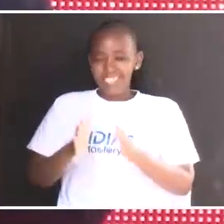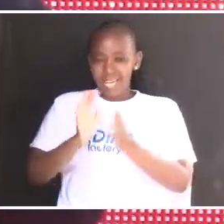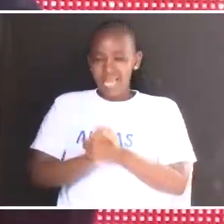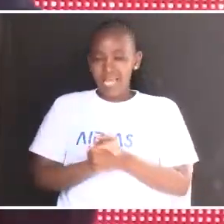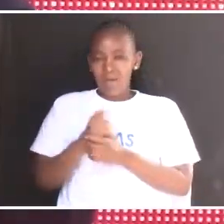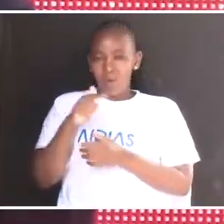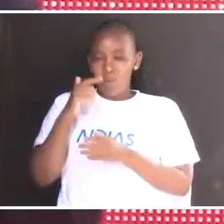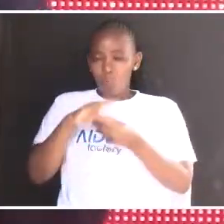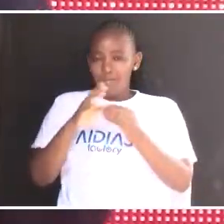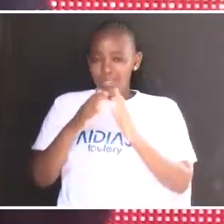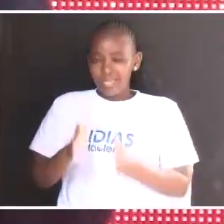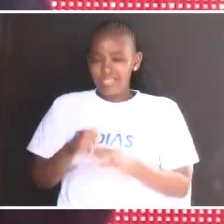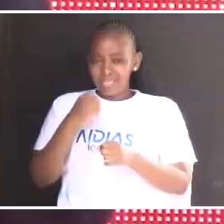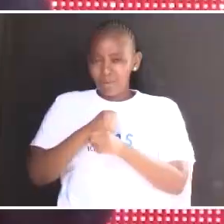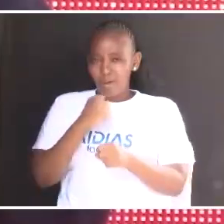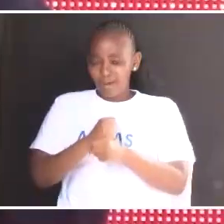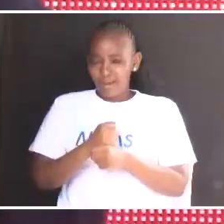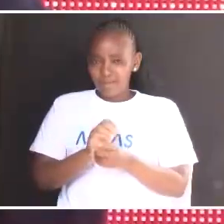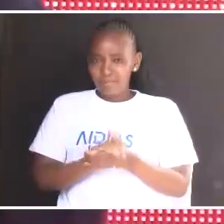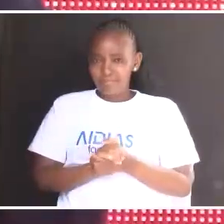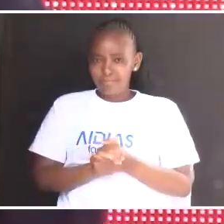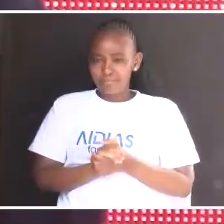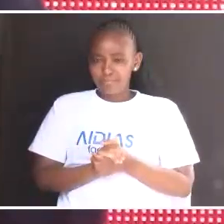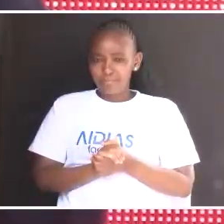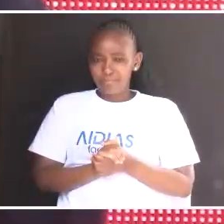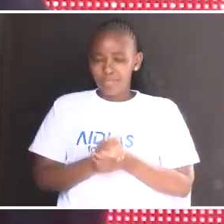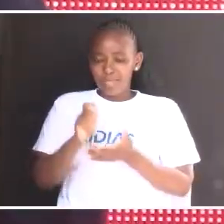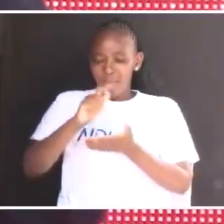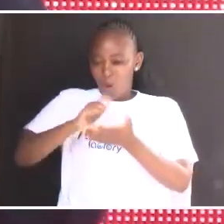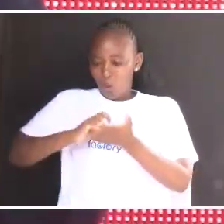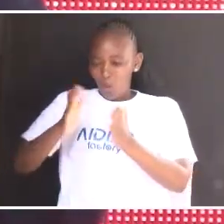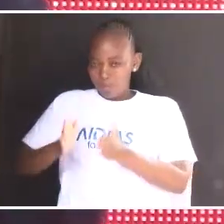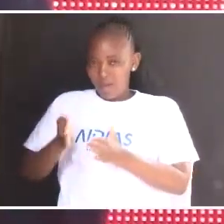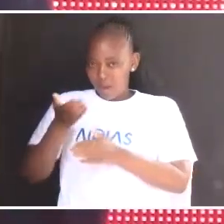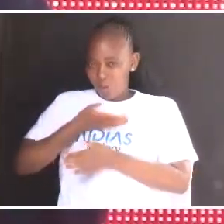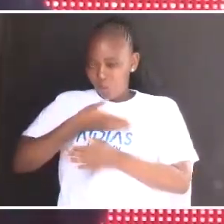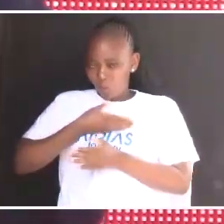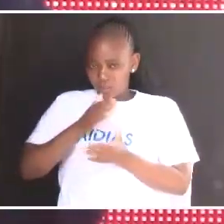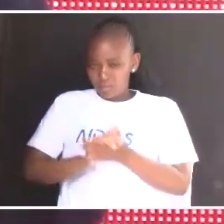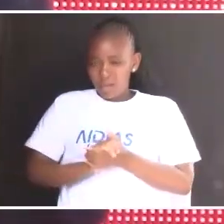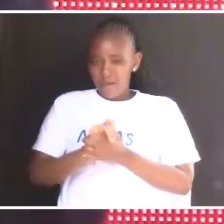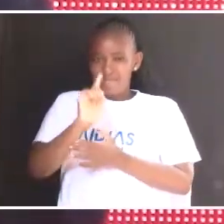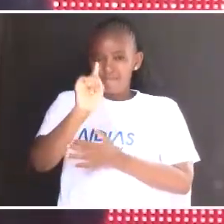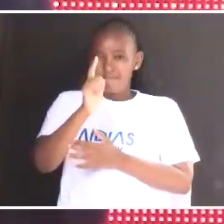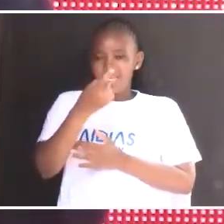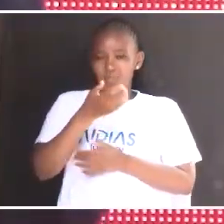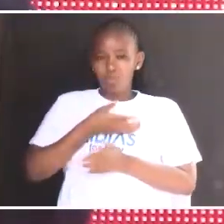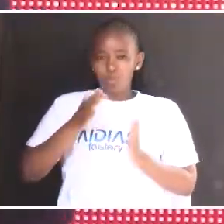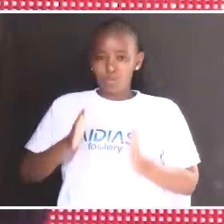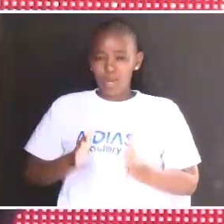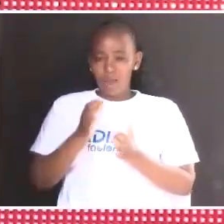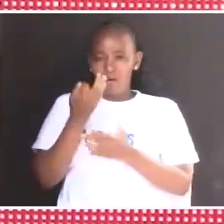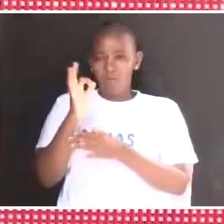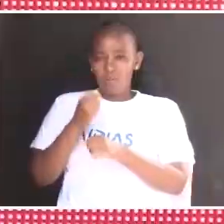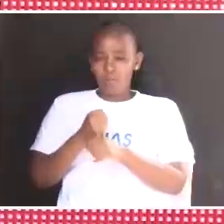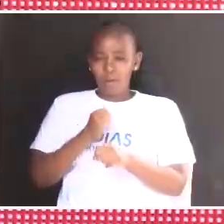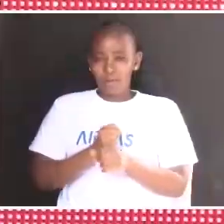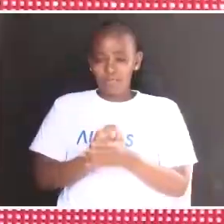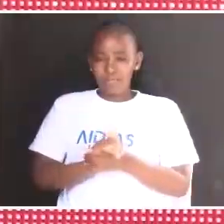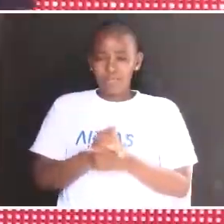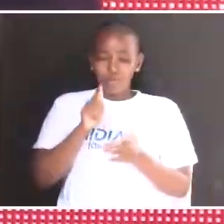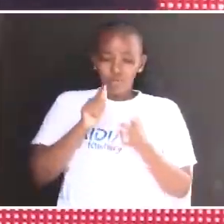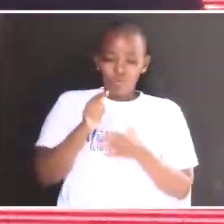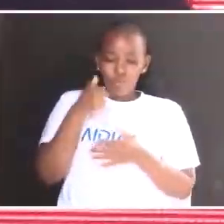you create hiyo kazi, in this case the author, is the first owner of the work. Wewe